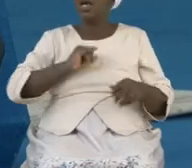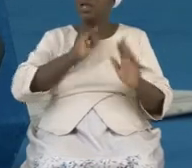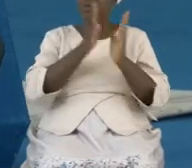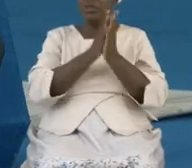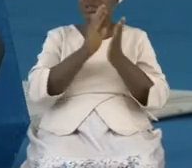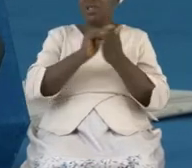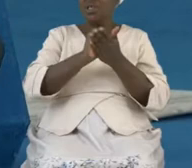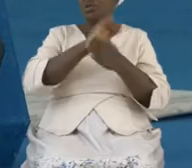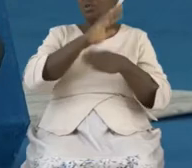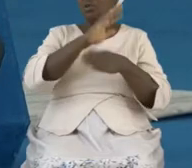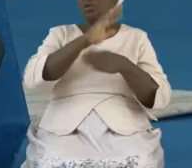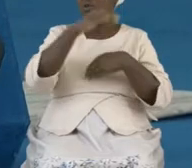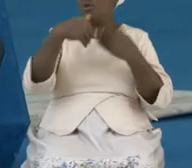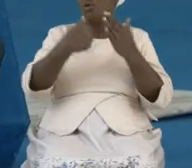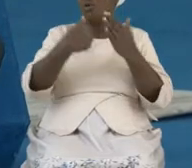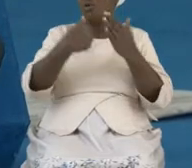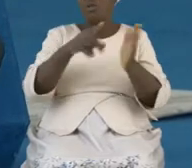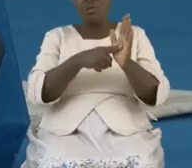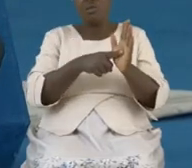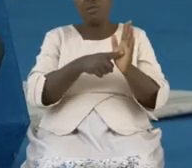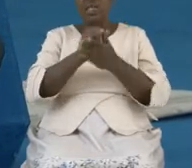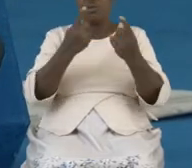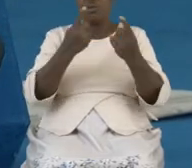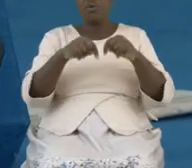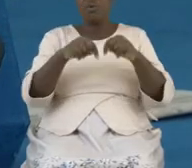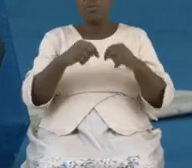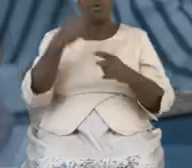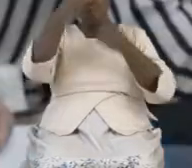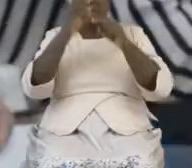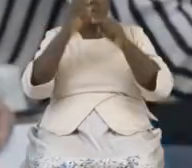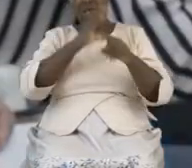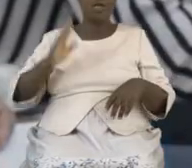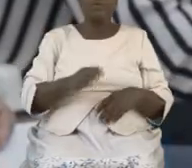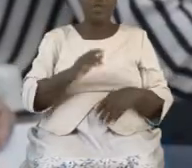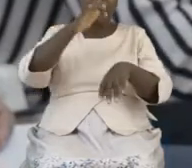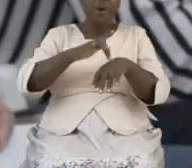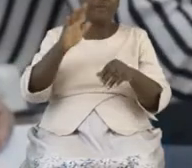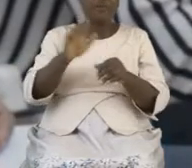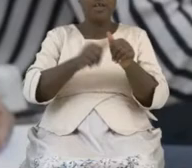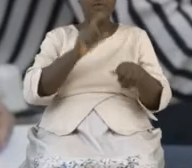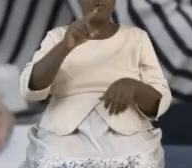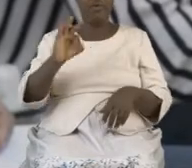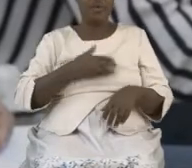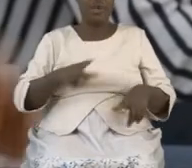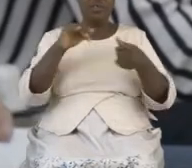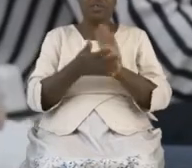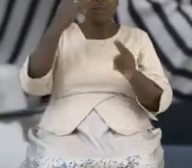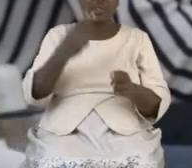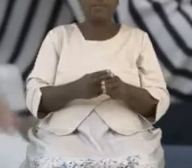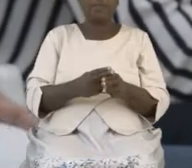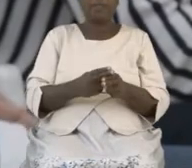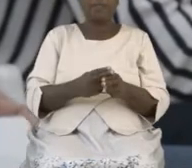be impactful in every one of our lives in Jesus' name. This morning we're talking